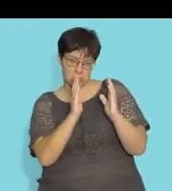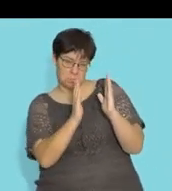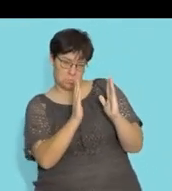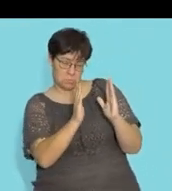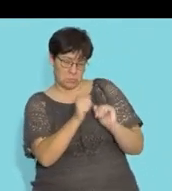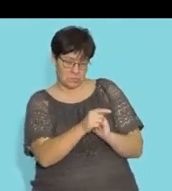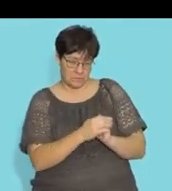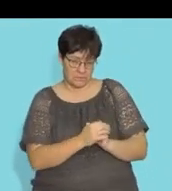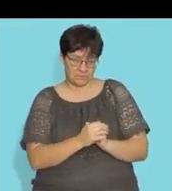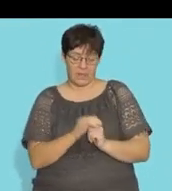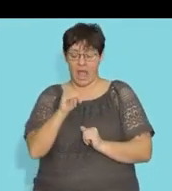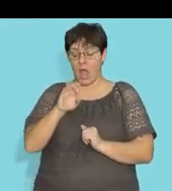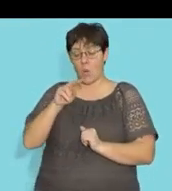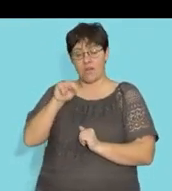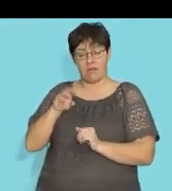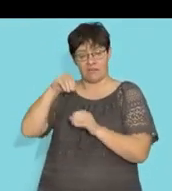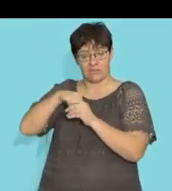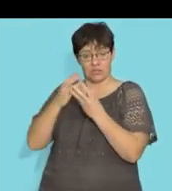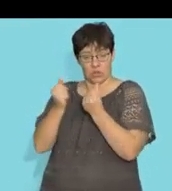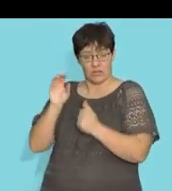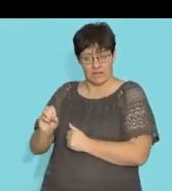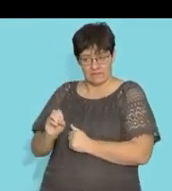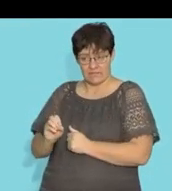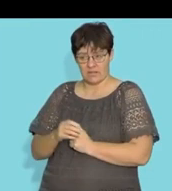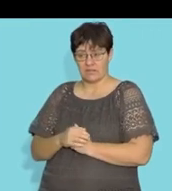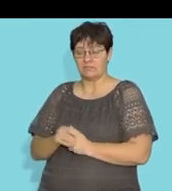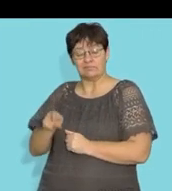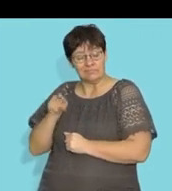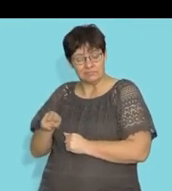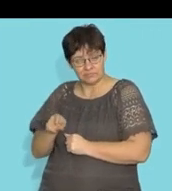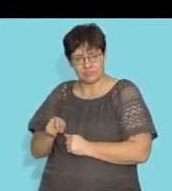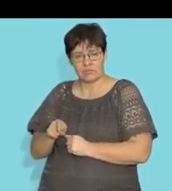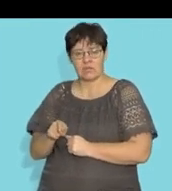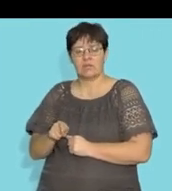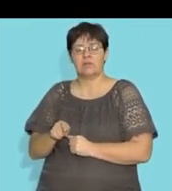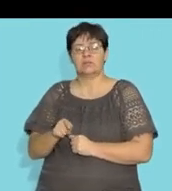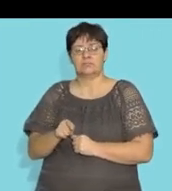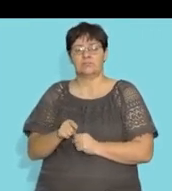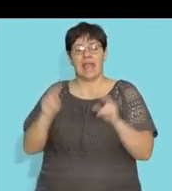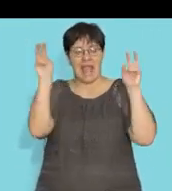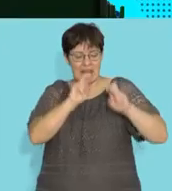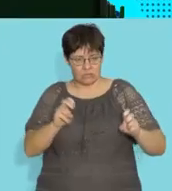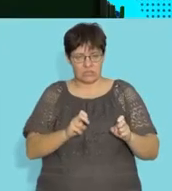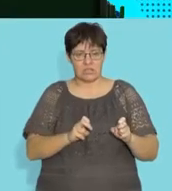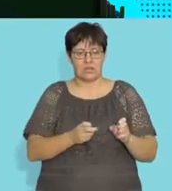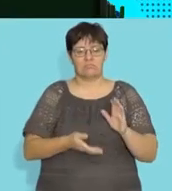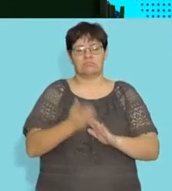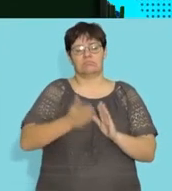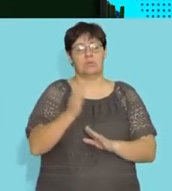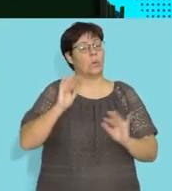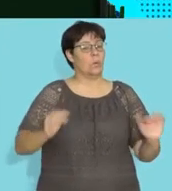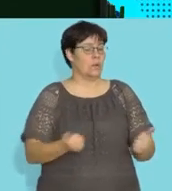And when there's a lot of ions in solution, such a solution can conduct electricity very